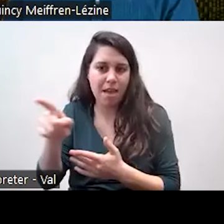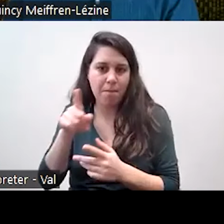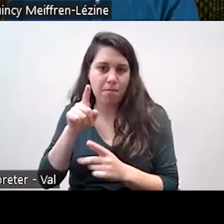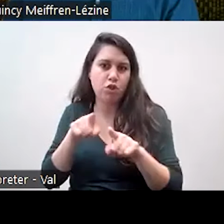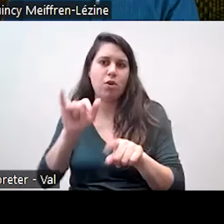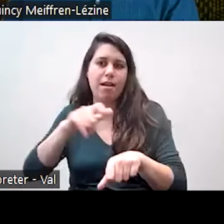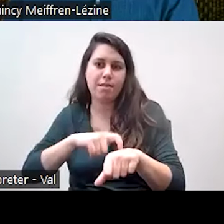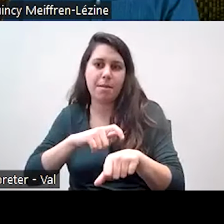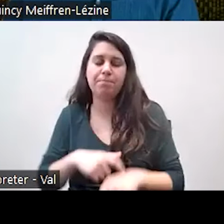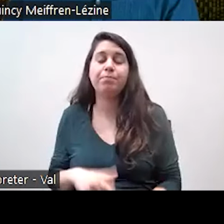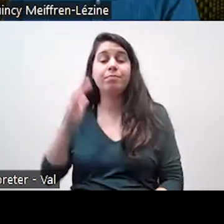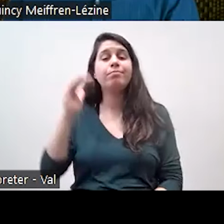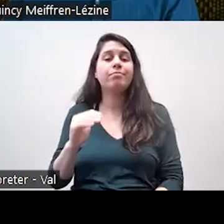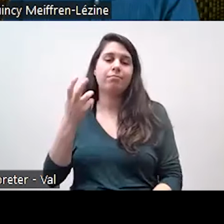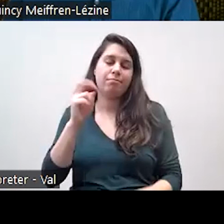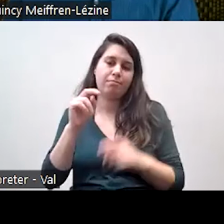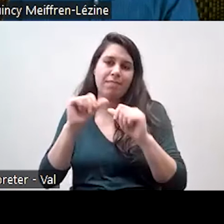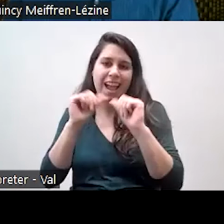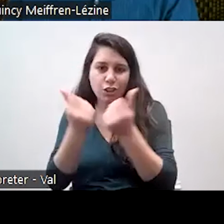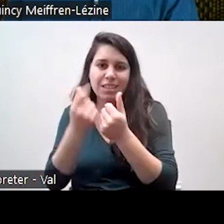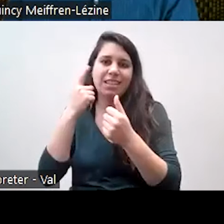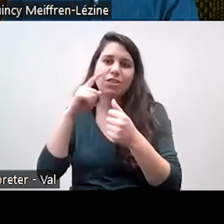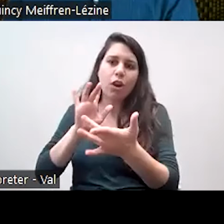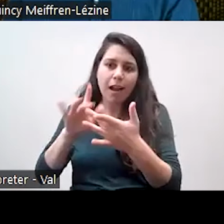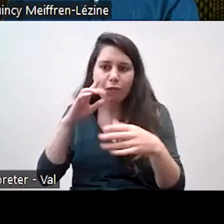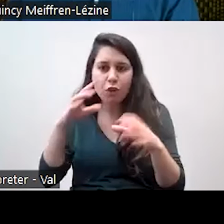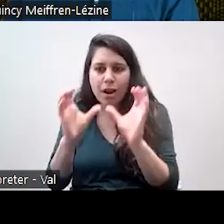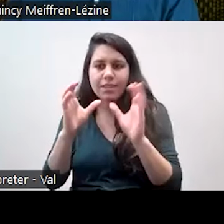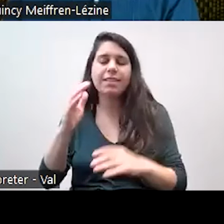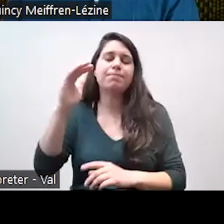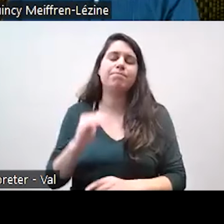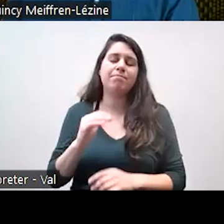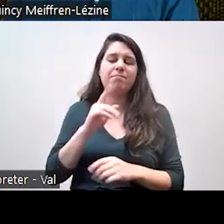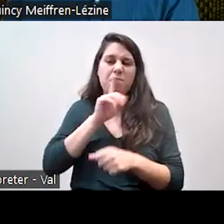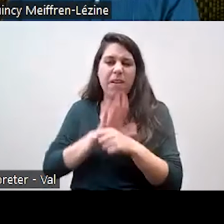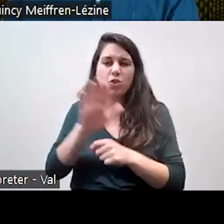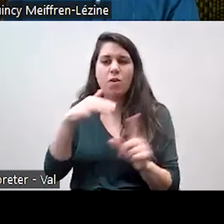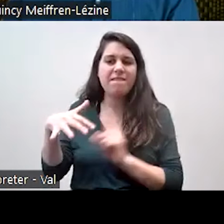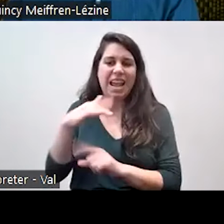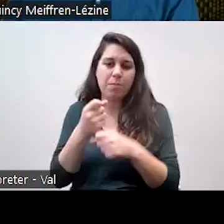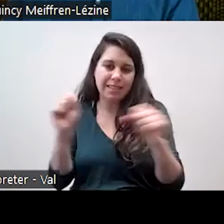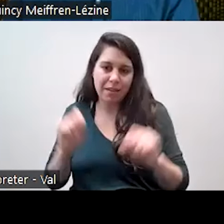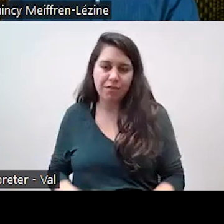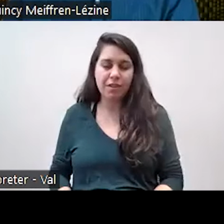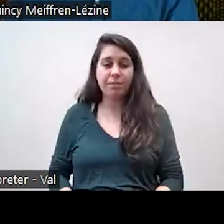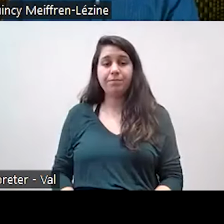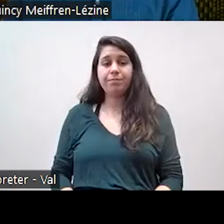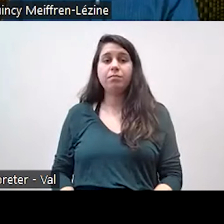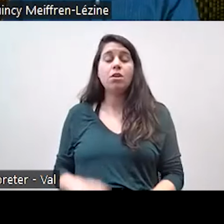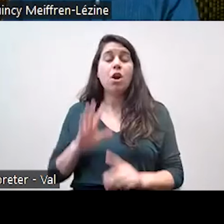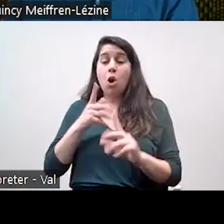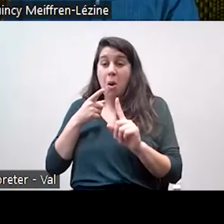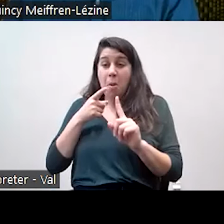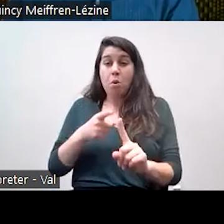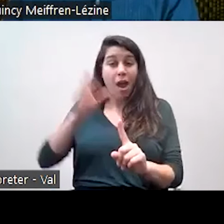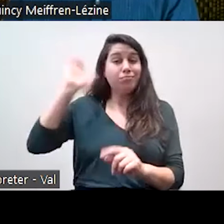for crisis and making the environment safe. So this was created to be used in the emergency department